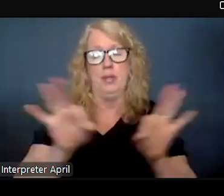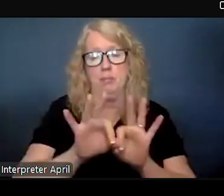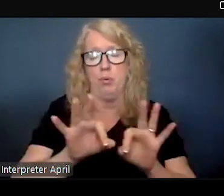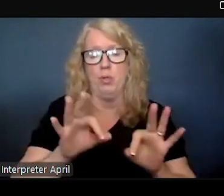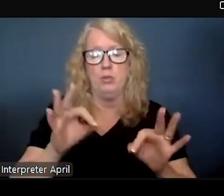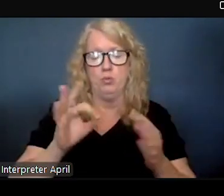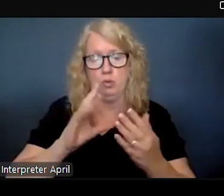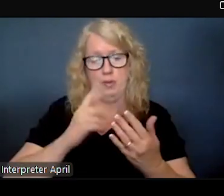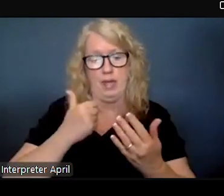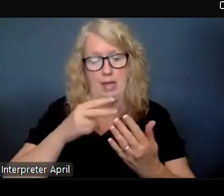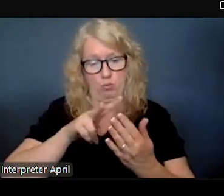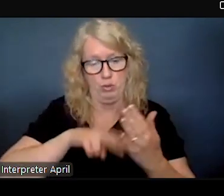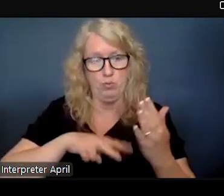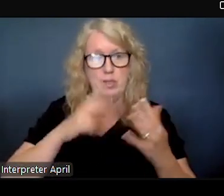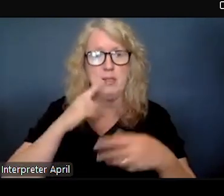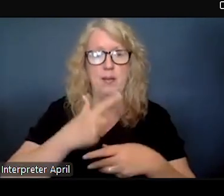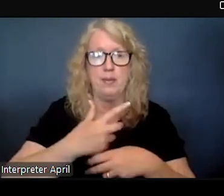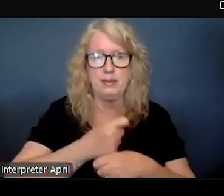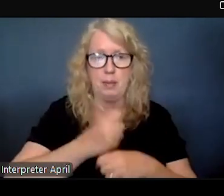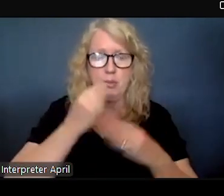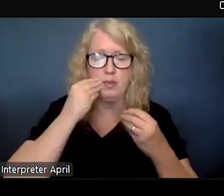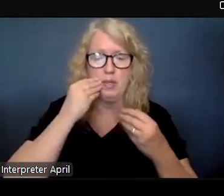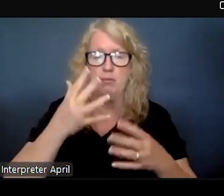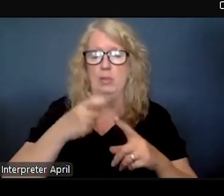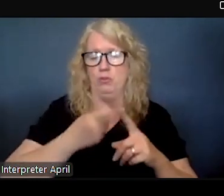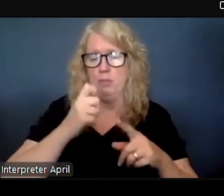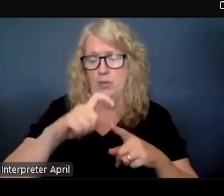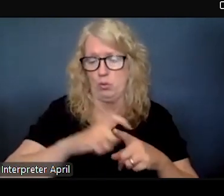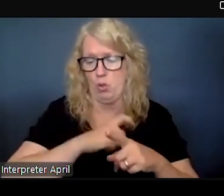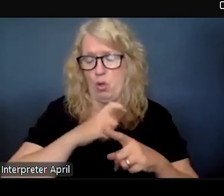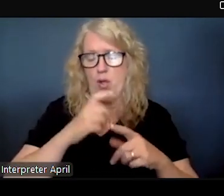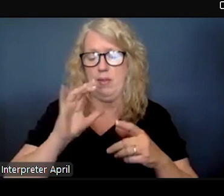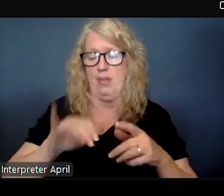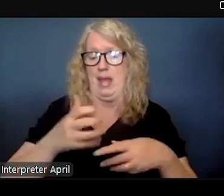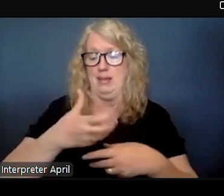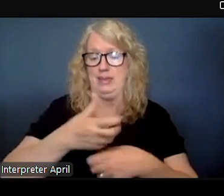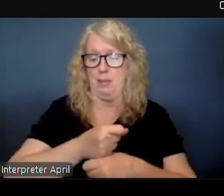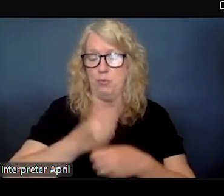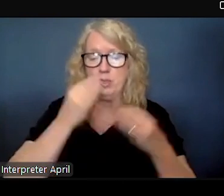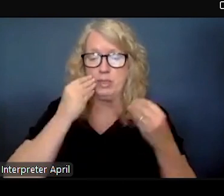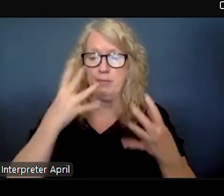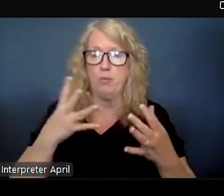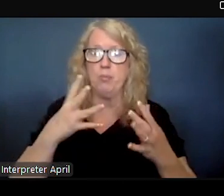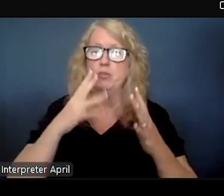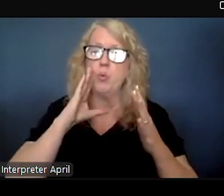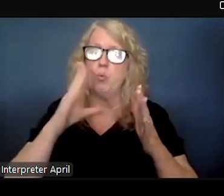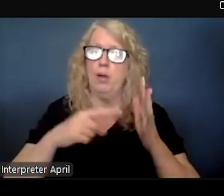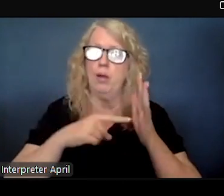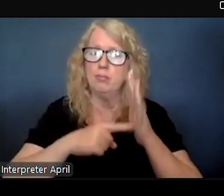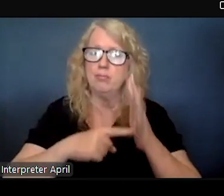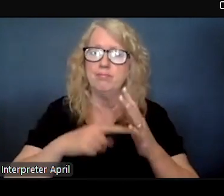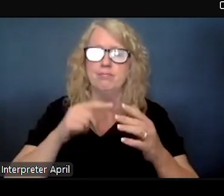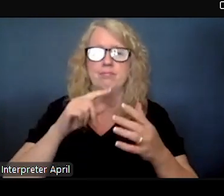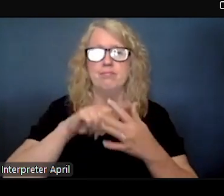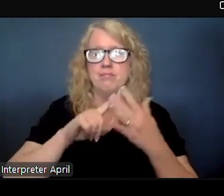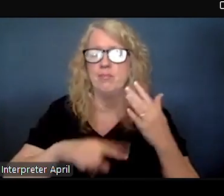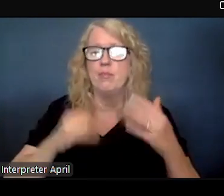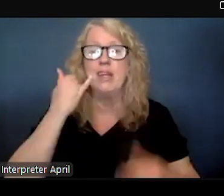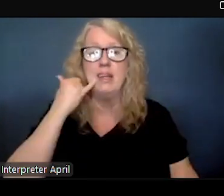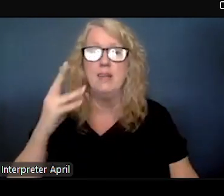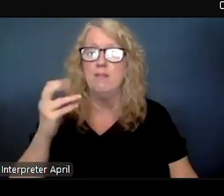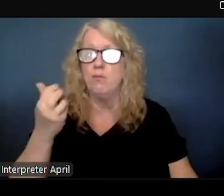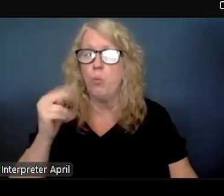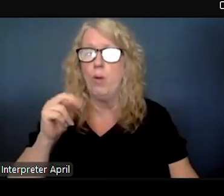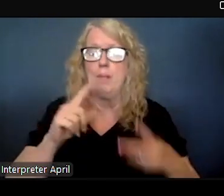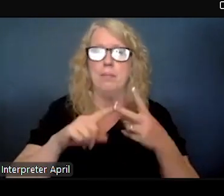to read that summary of our call. That summary will highlight if there's any weapons on scene,